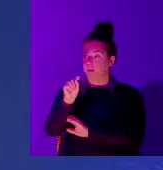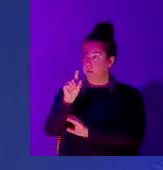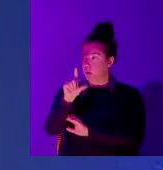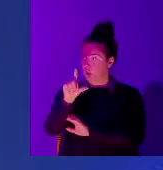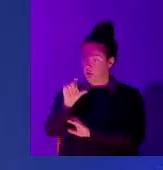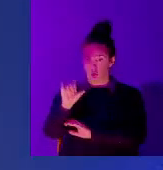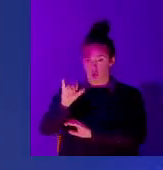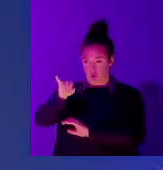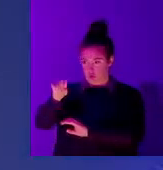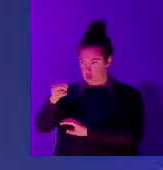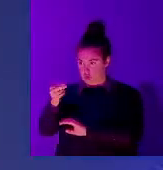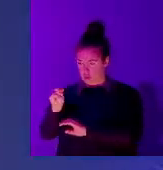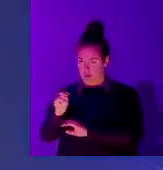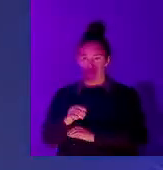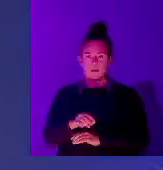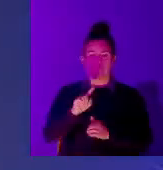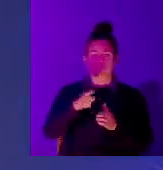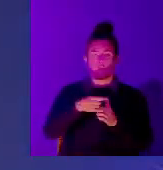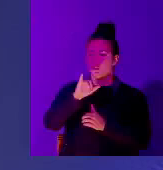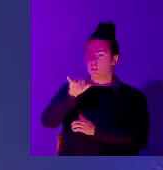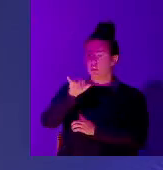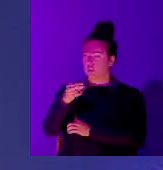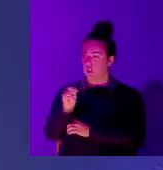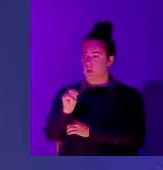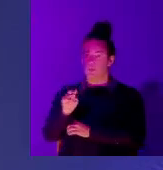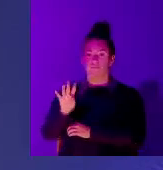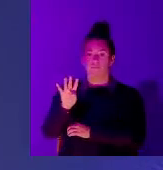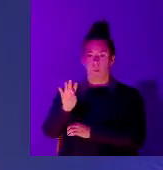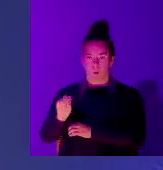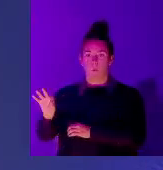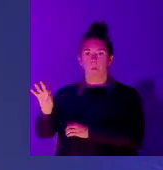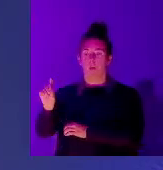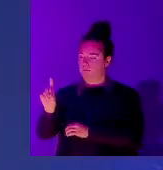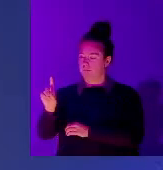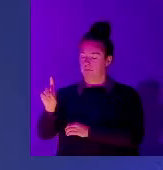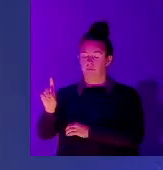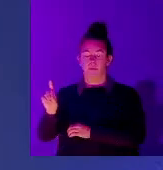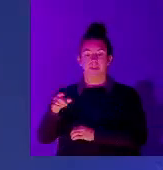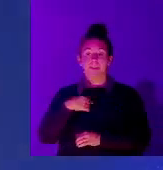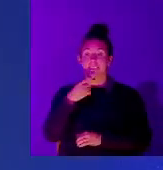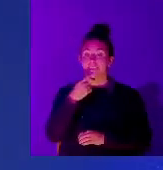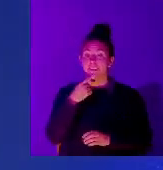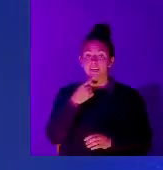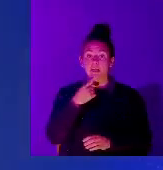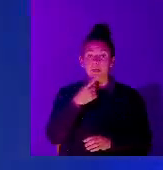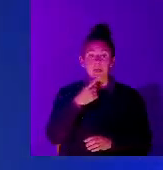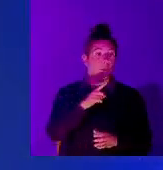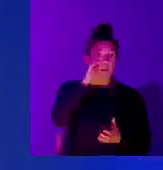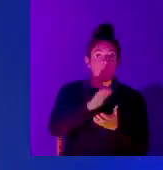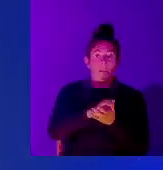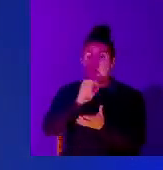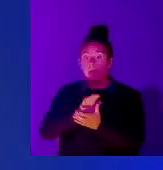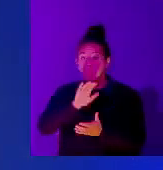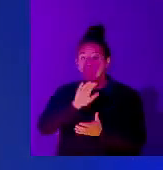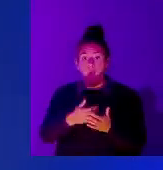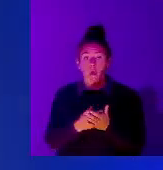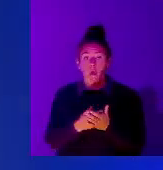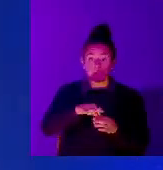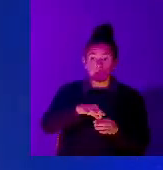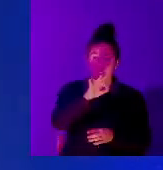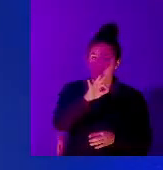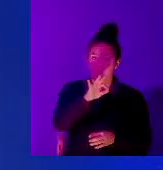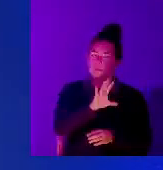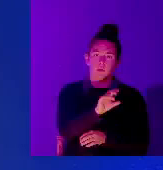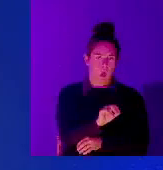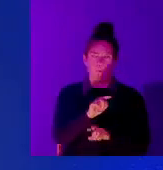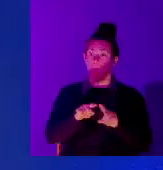4:1, beloved, believe not every spirit, but try the spirits, whether they are of God, because many